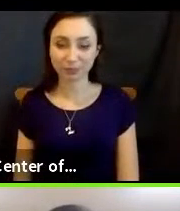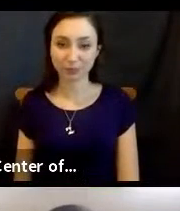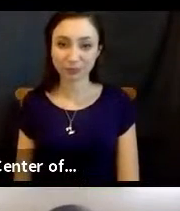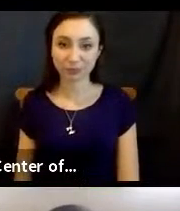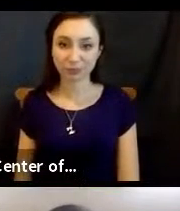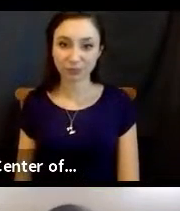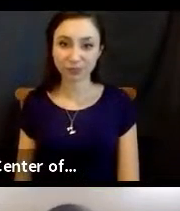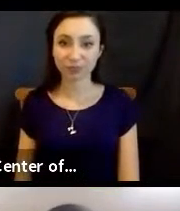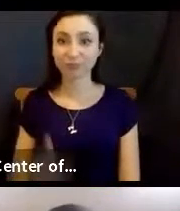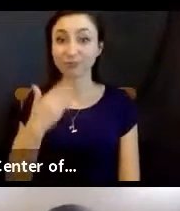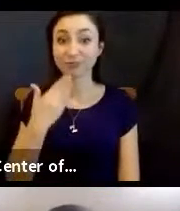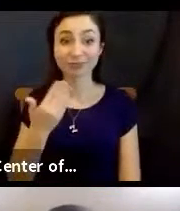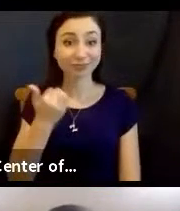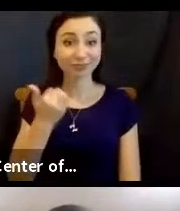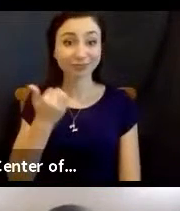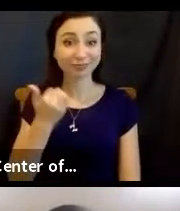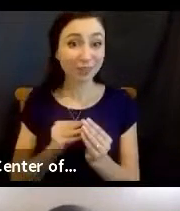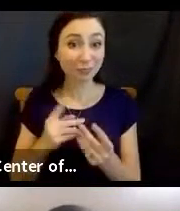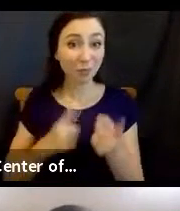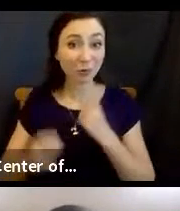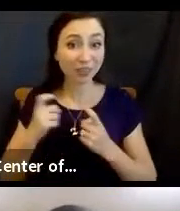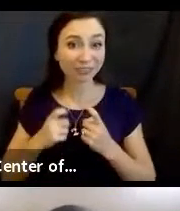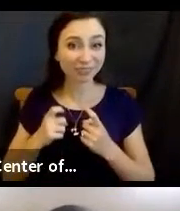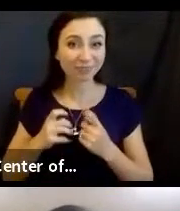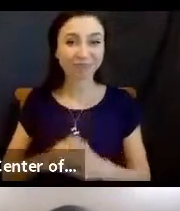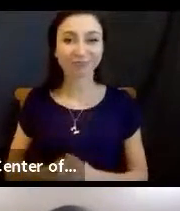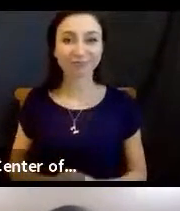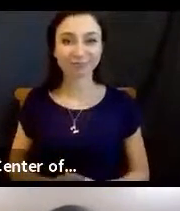Thanks. Any further questions?